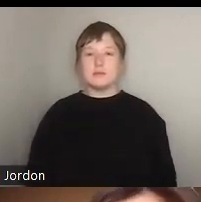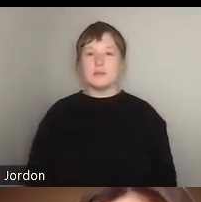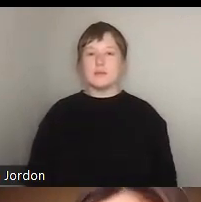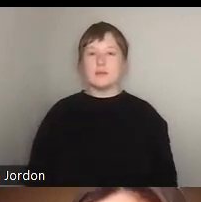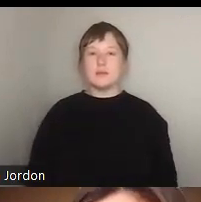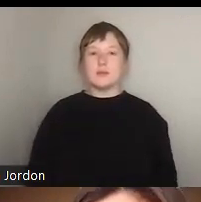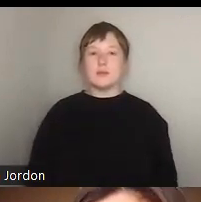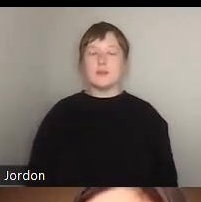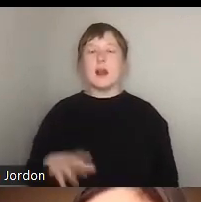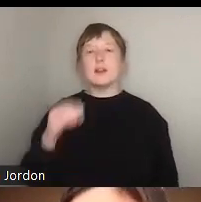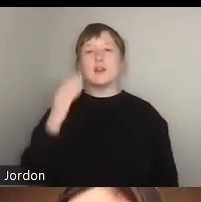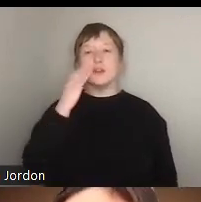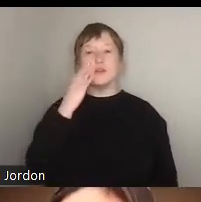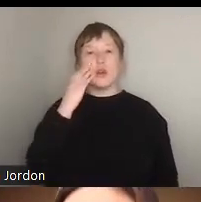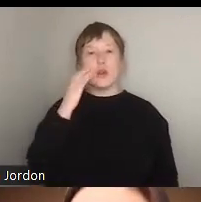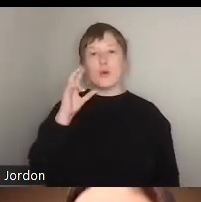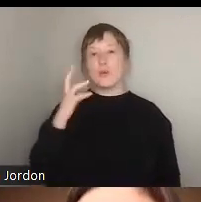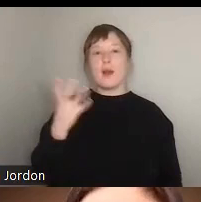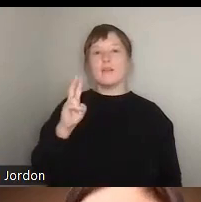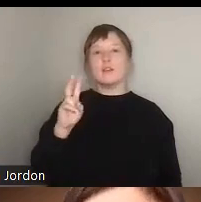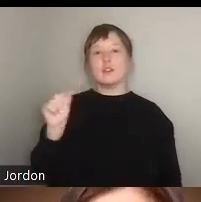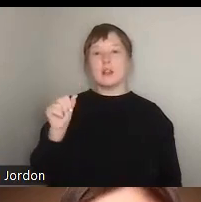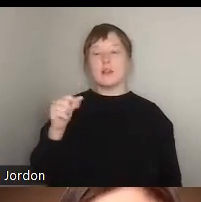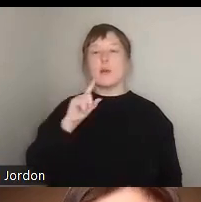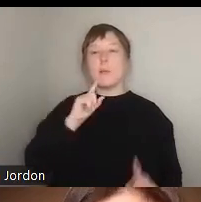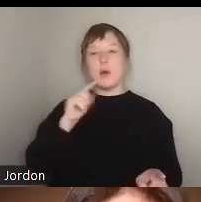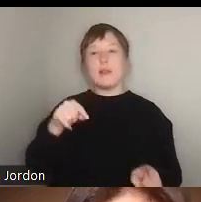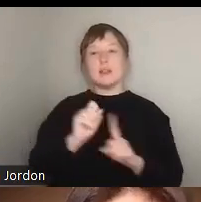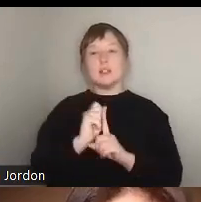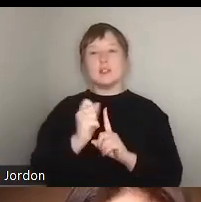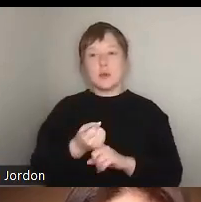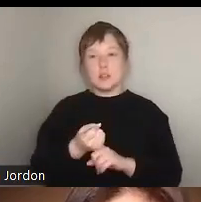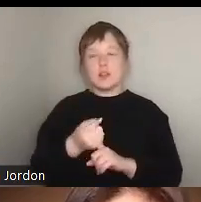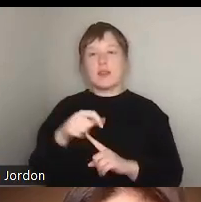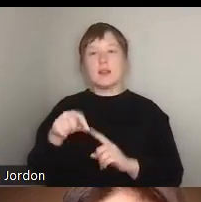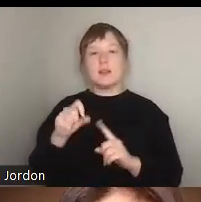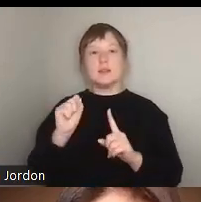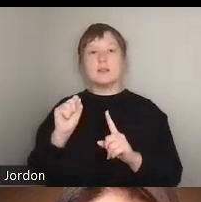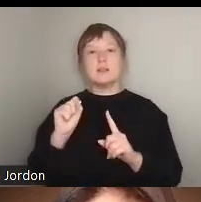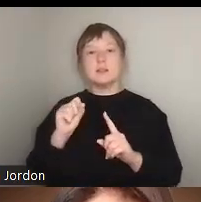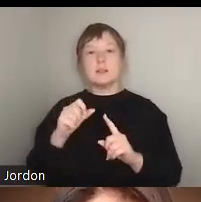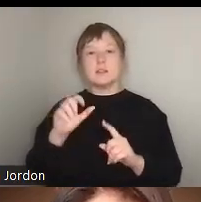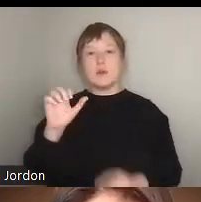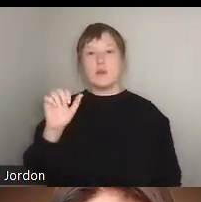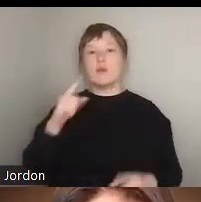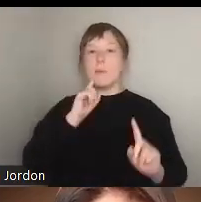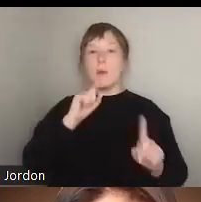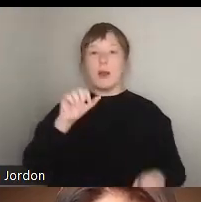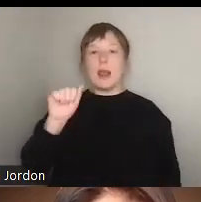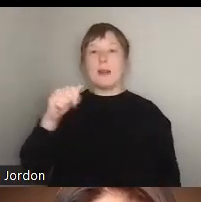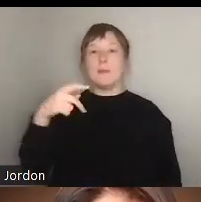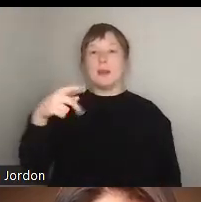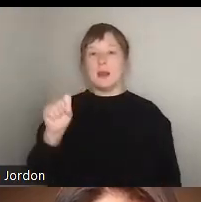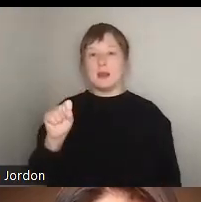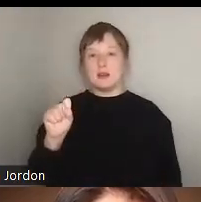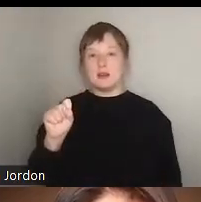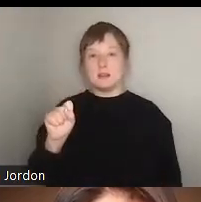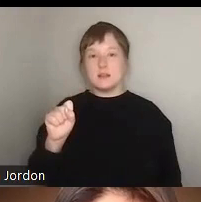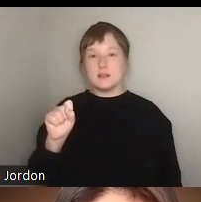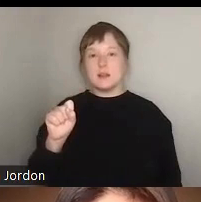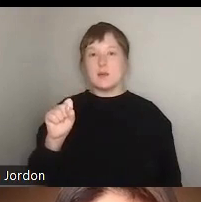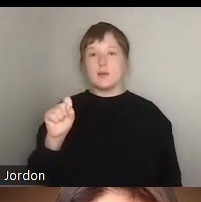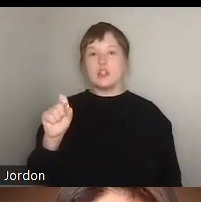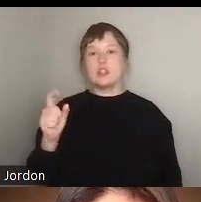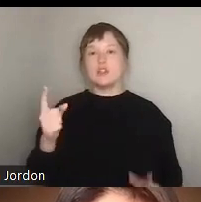what, Virginia, reporting this situation and circumstance to APS would at least